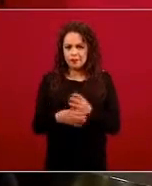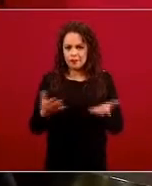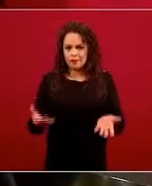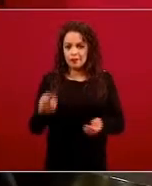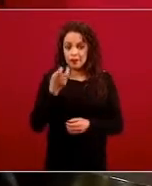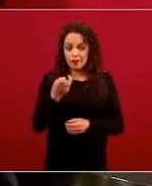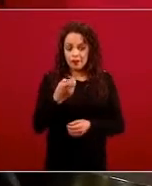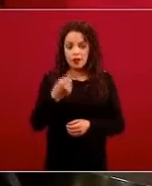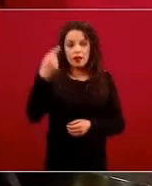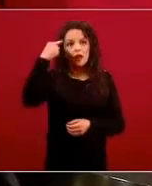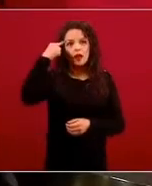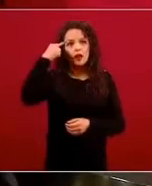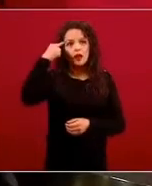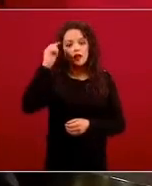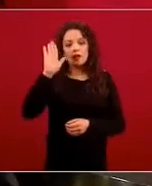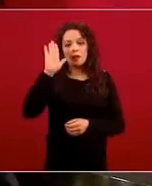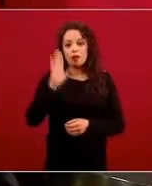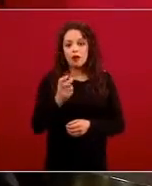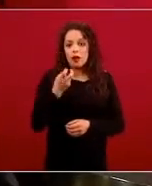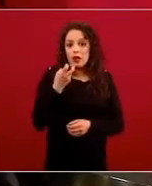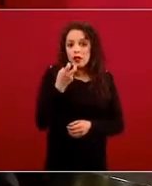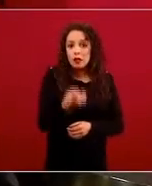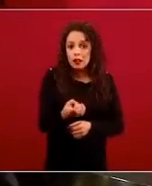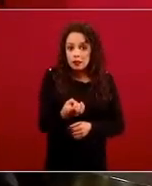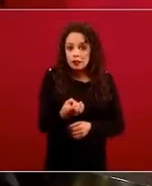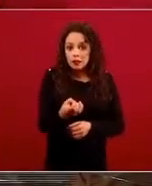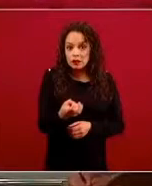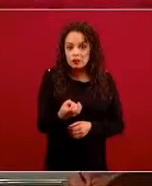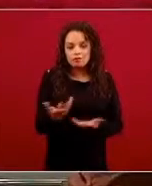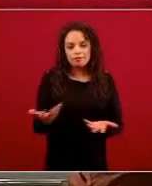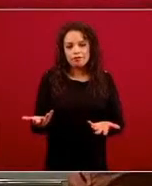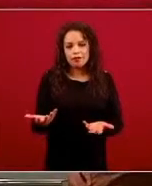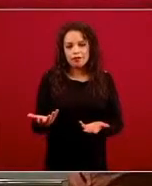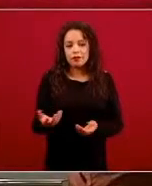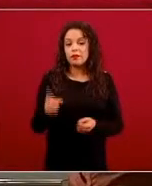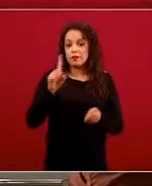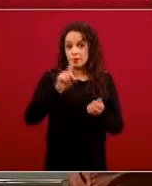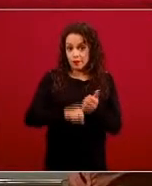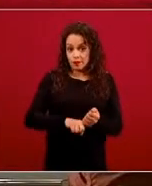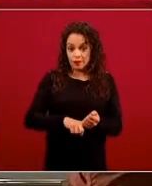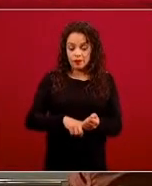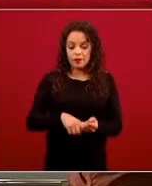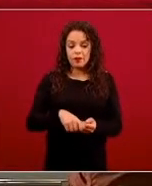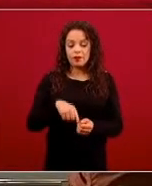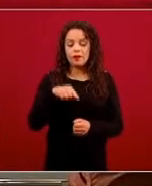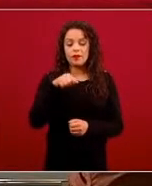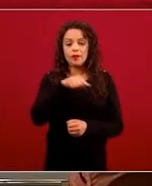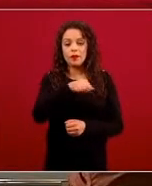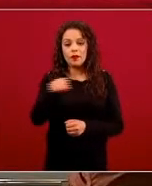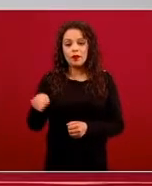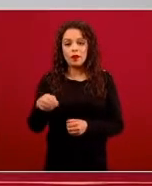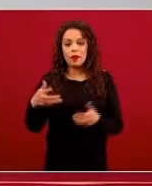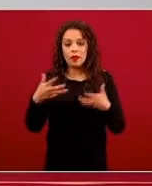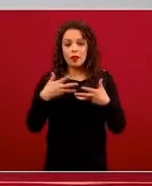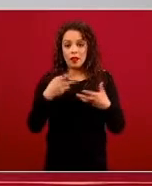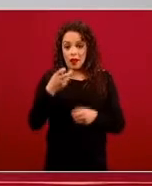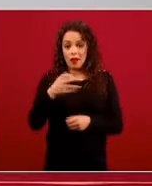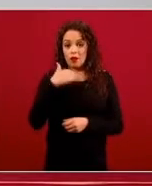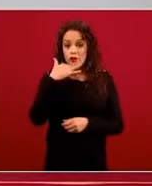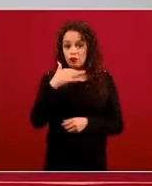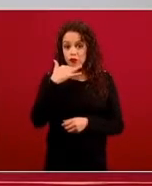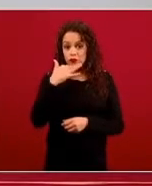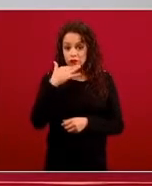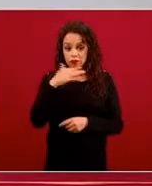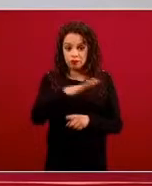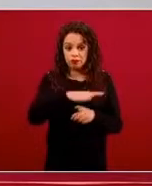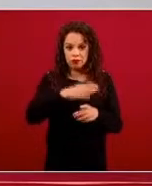all these images that are coming to us through the media, that we see all these sprays being used and all these